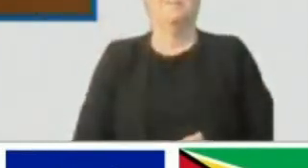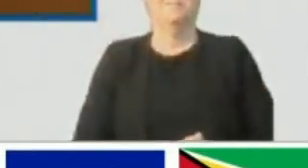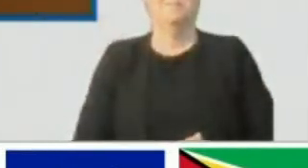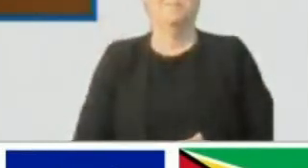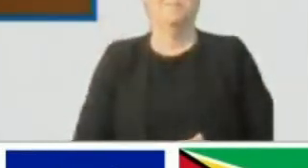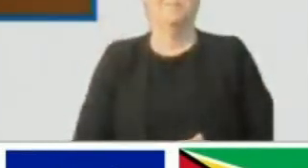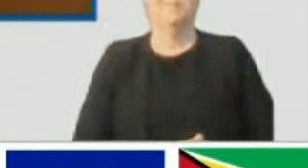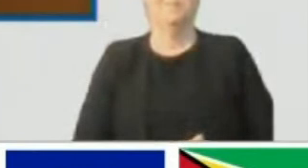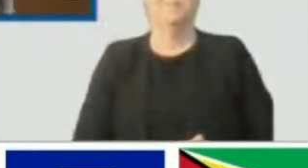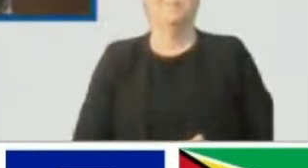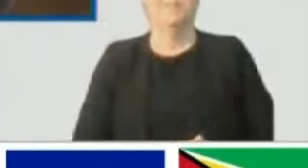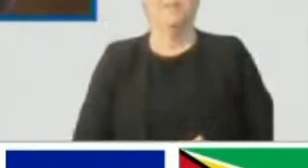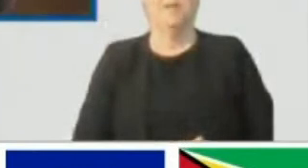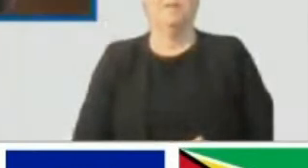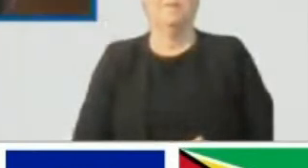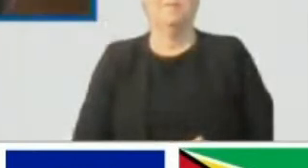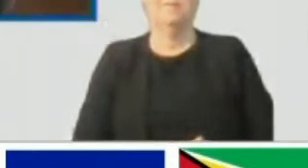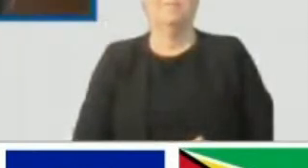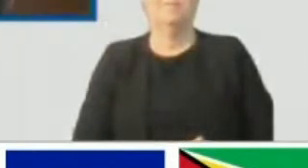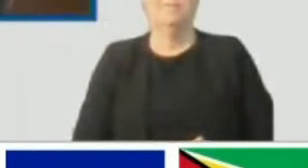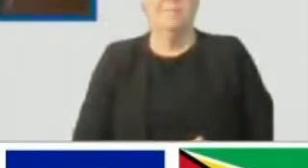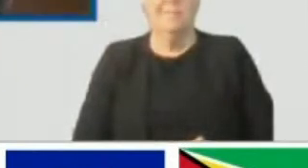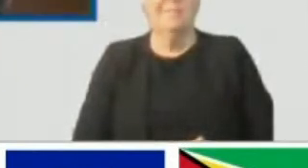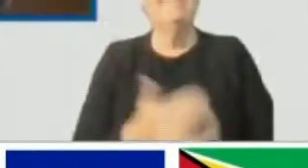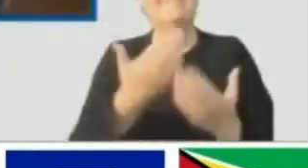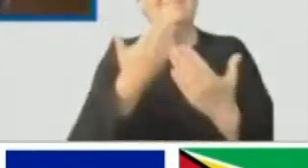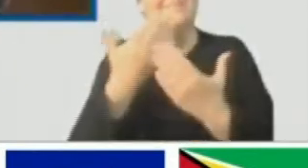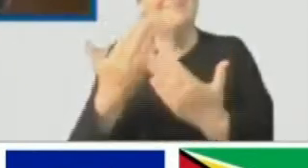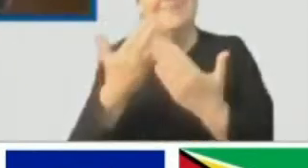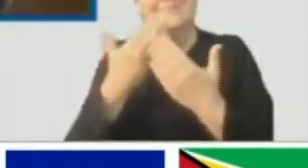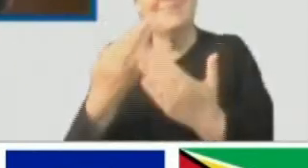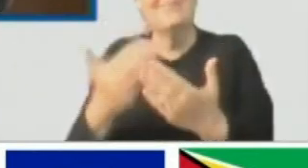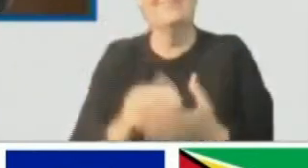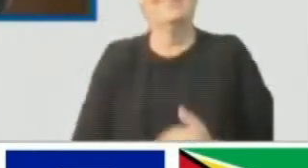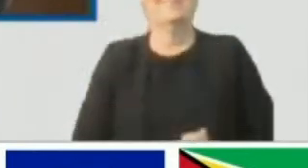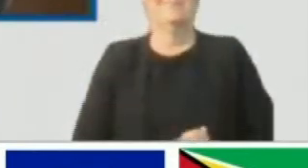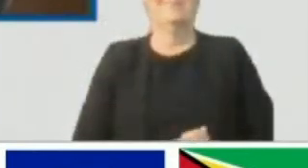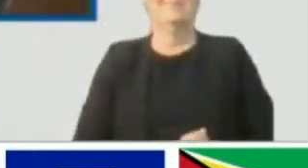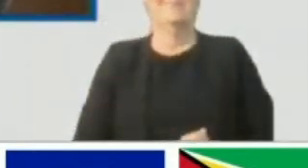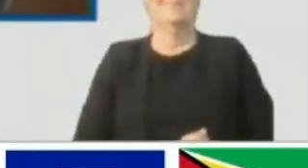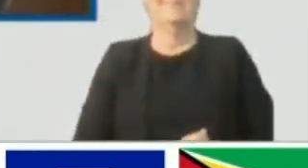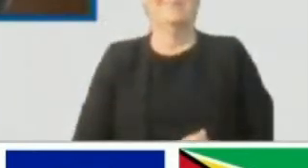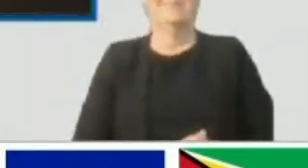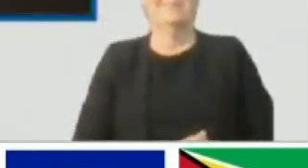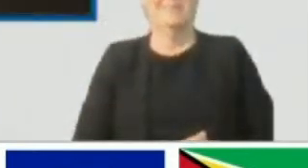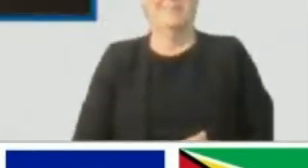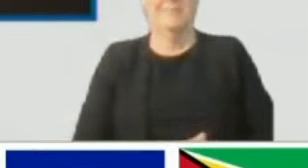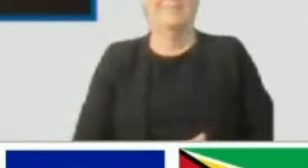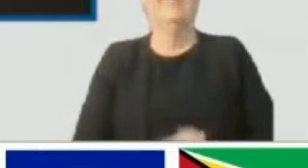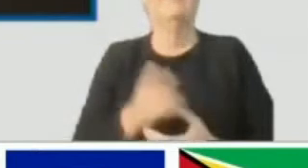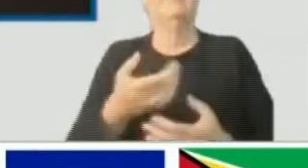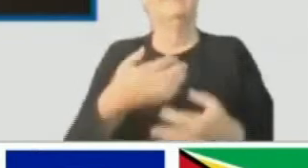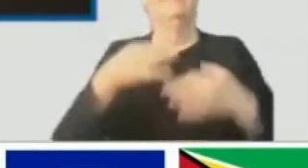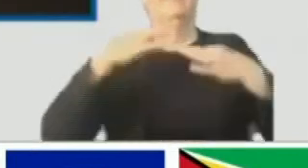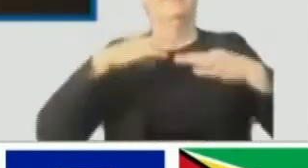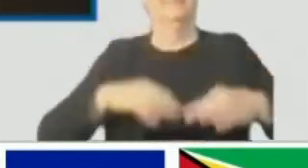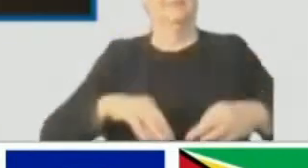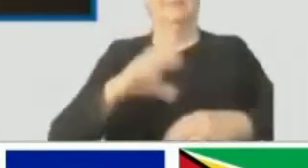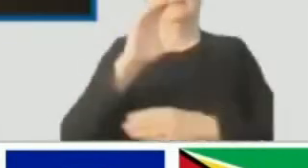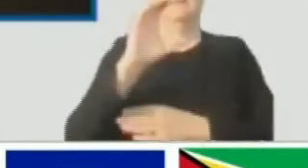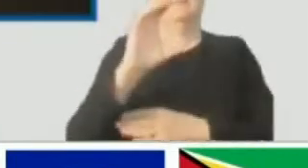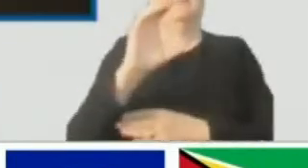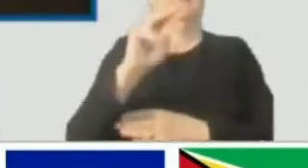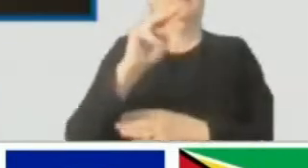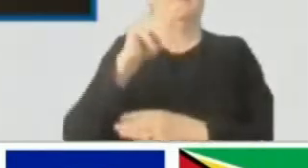Thank you so much, Minister Mackenzie. This RP21 is the